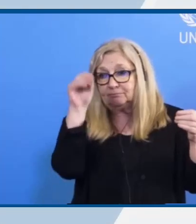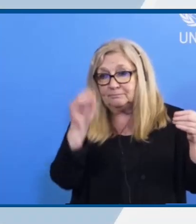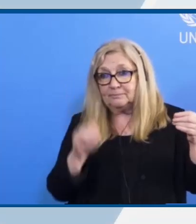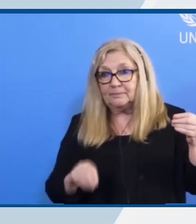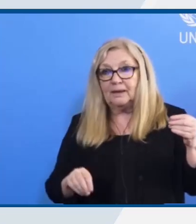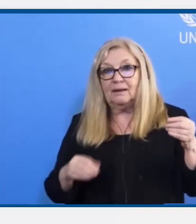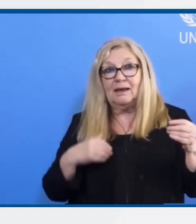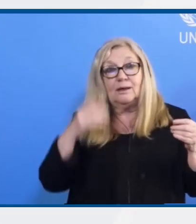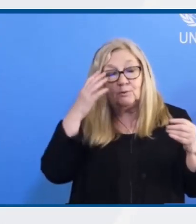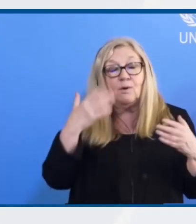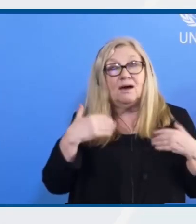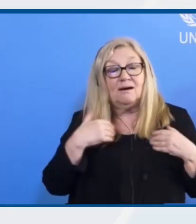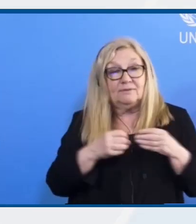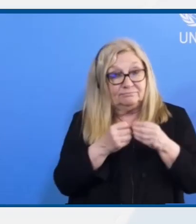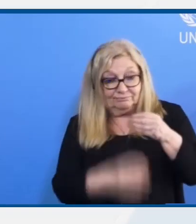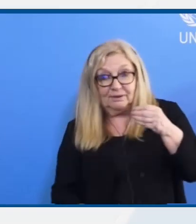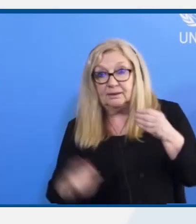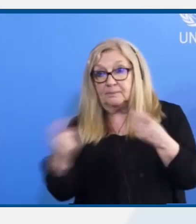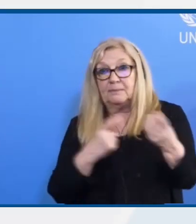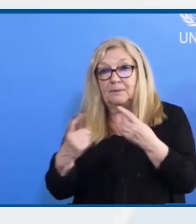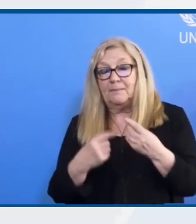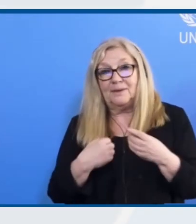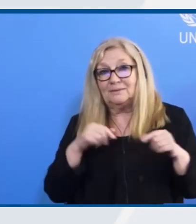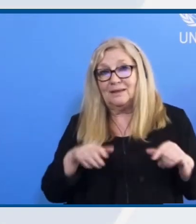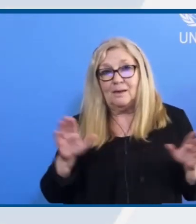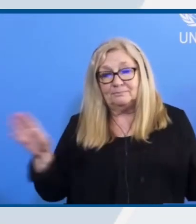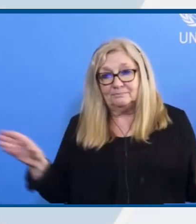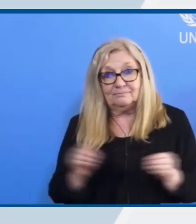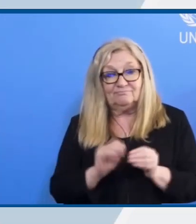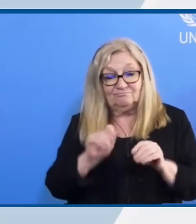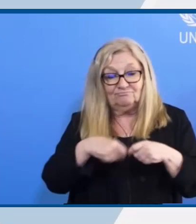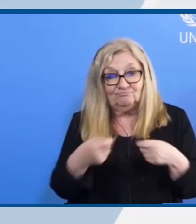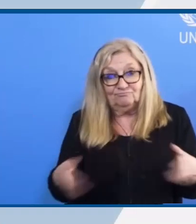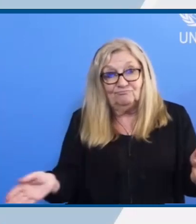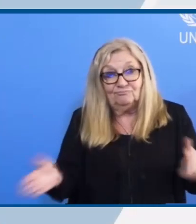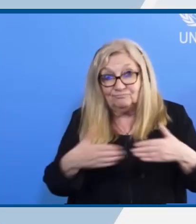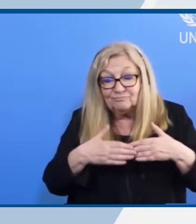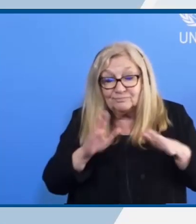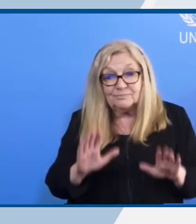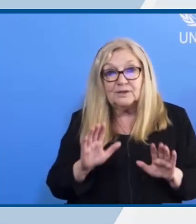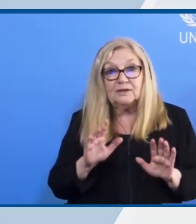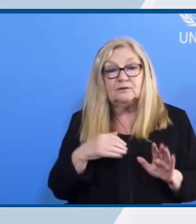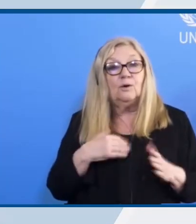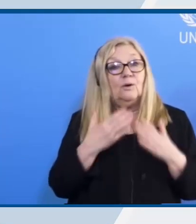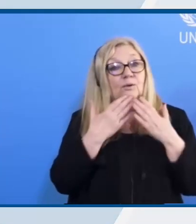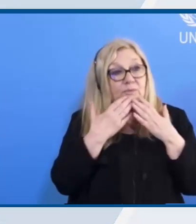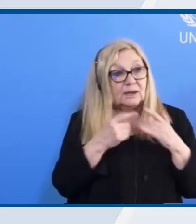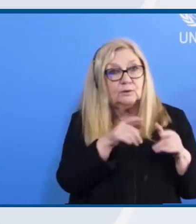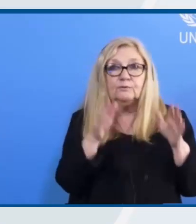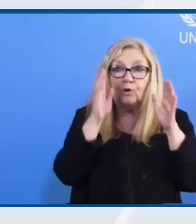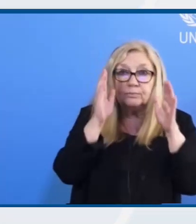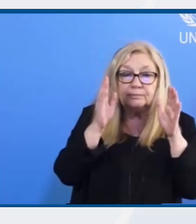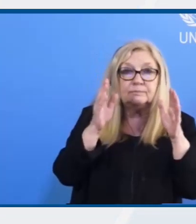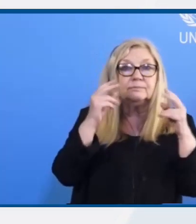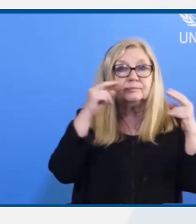more coming in, but this is when we really need to start wrapping up. So I really wanted to thank you in the room and thank, of course, the online participants for giving us the opportunity